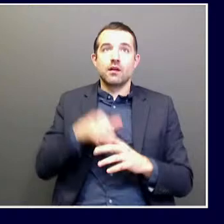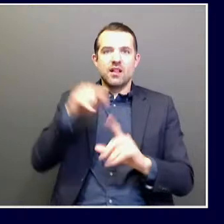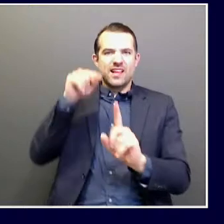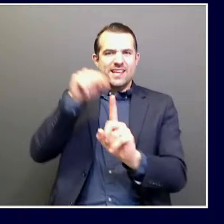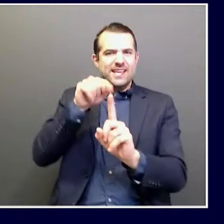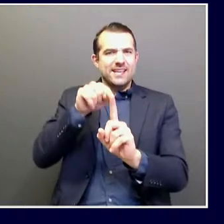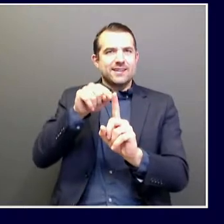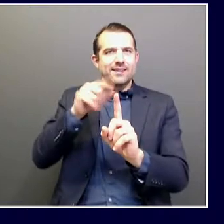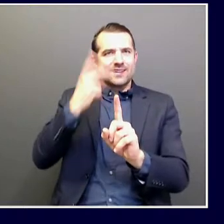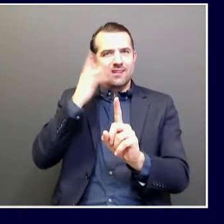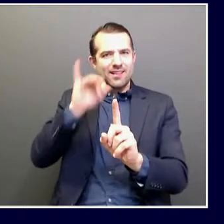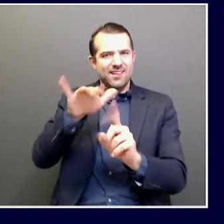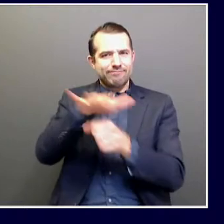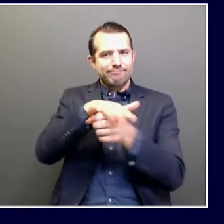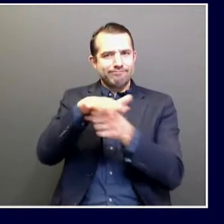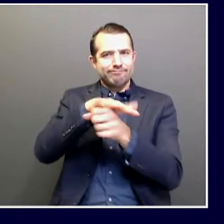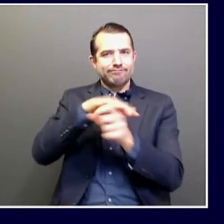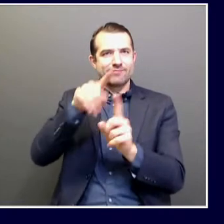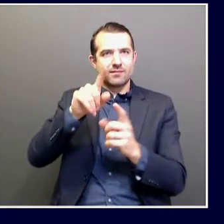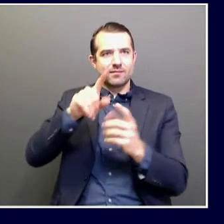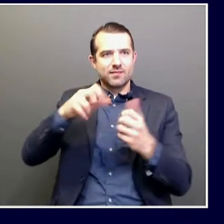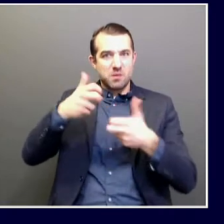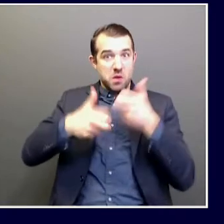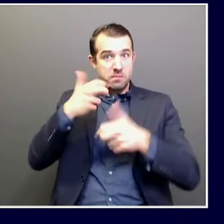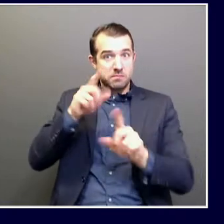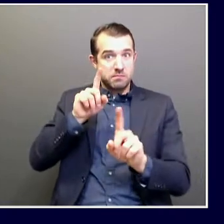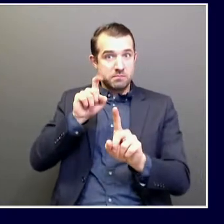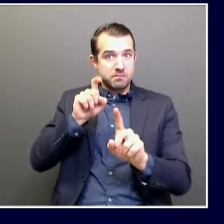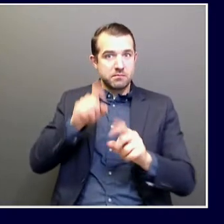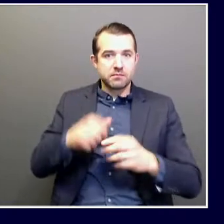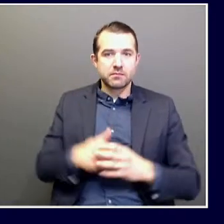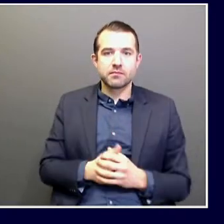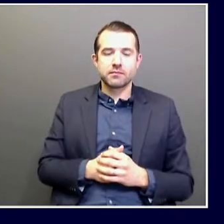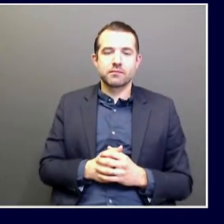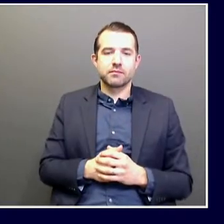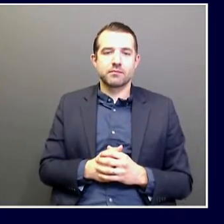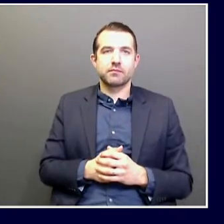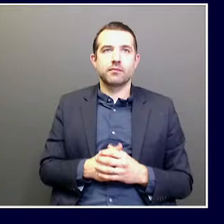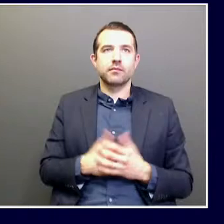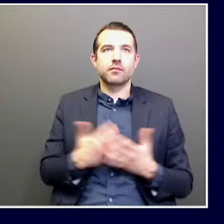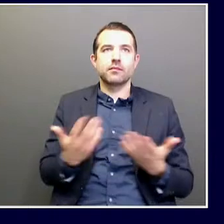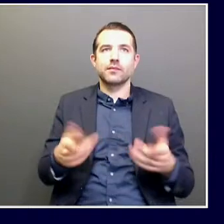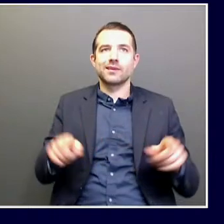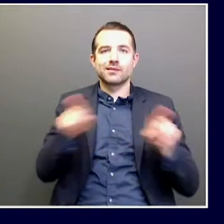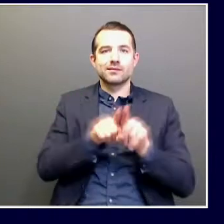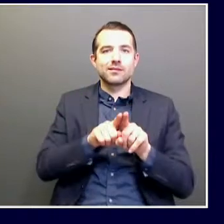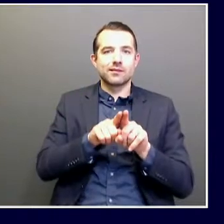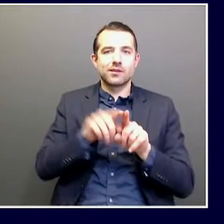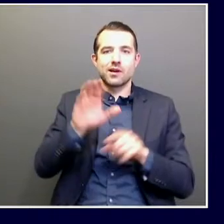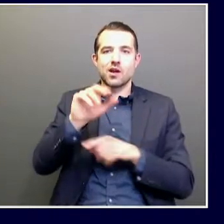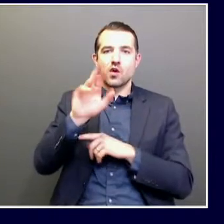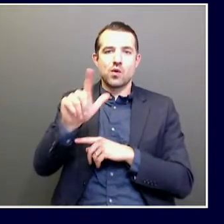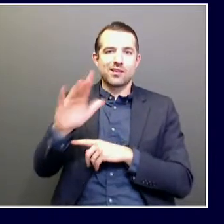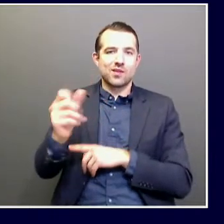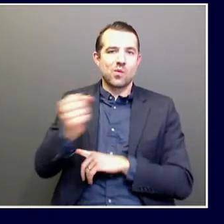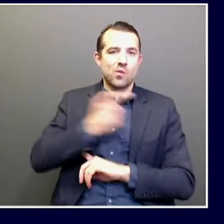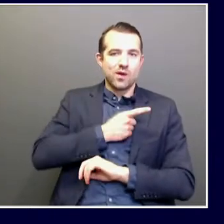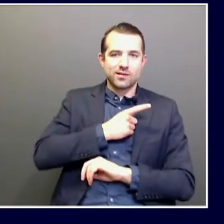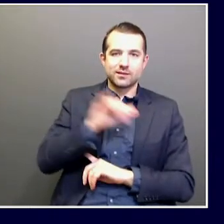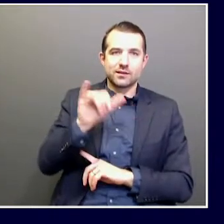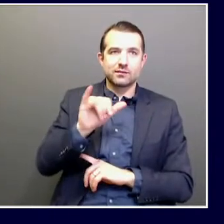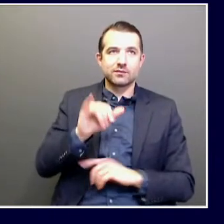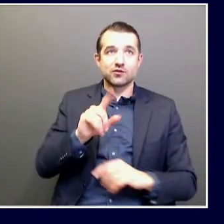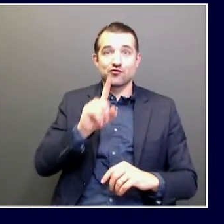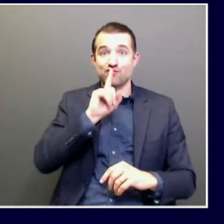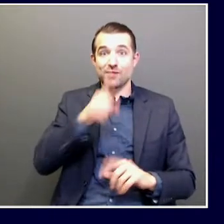counties? Caitlin, as I noted in response to Carol's question, access matters, and we want to make it as